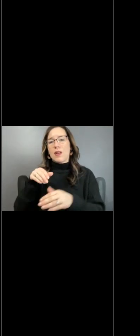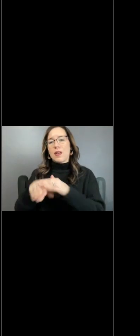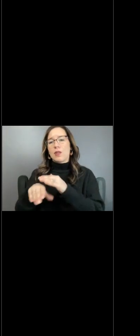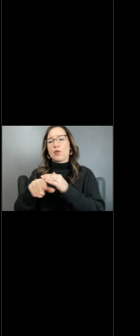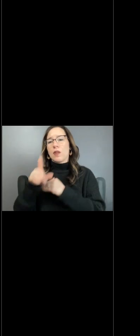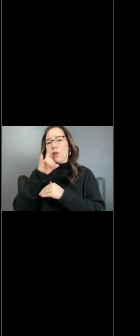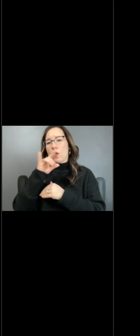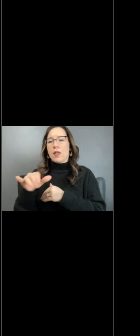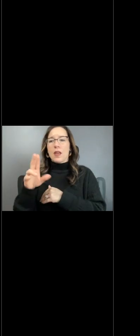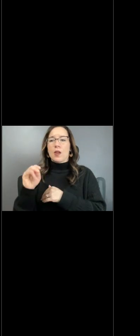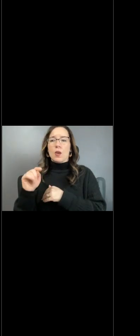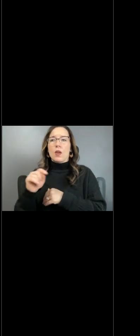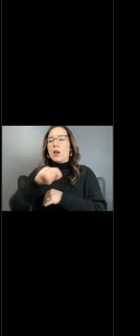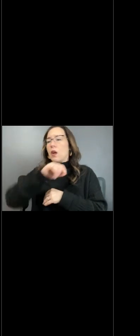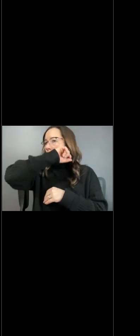unit.